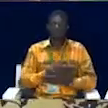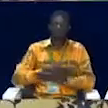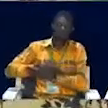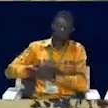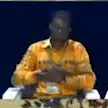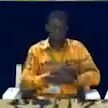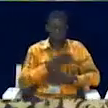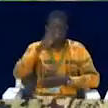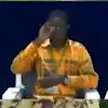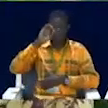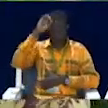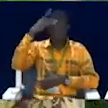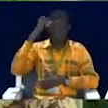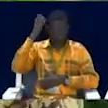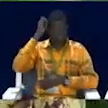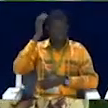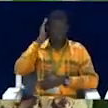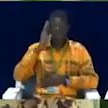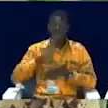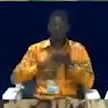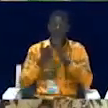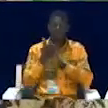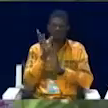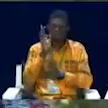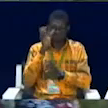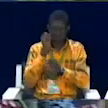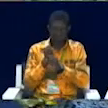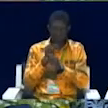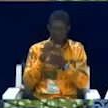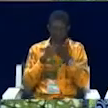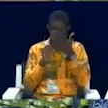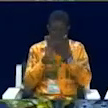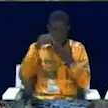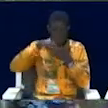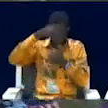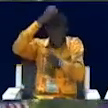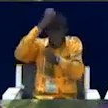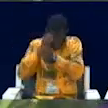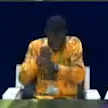By the grace of God, it will be 7 years by June this year.